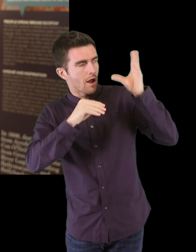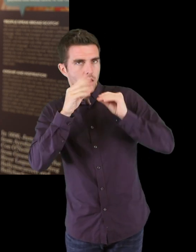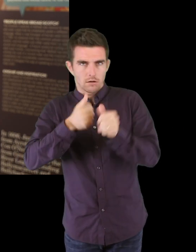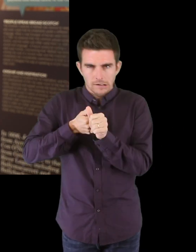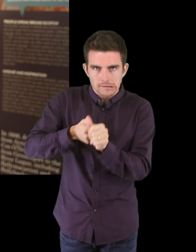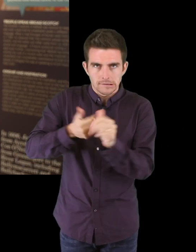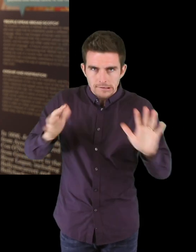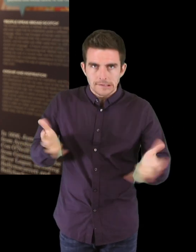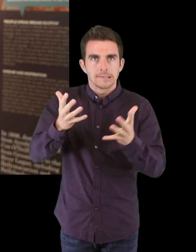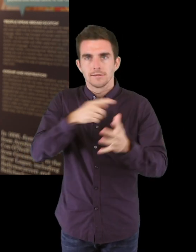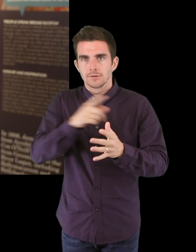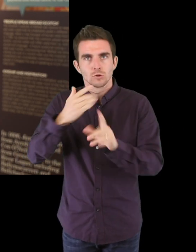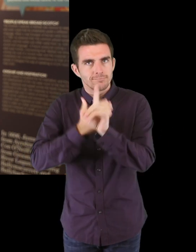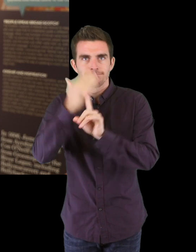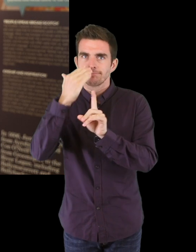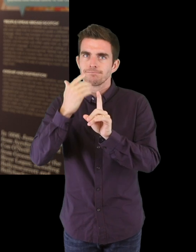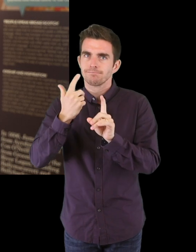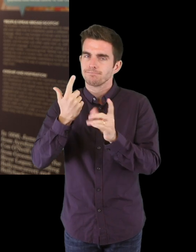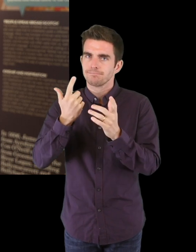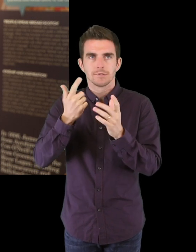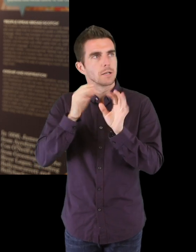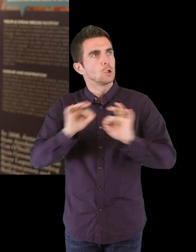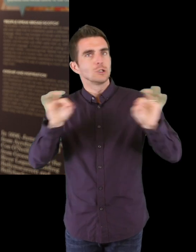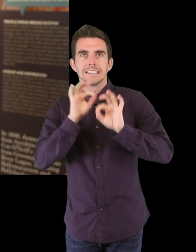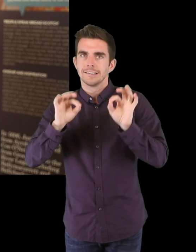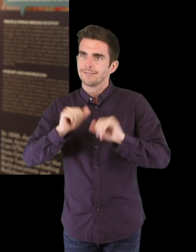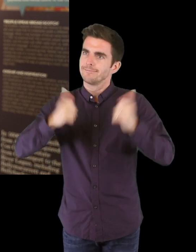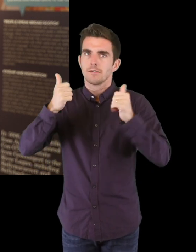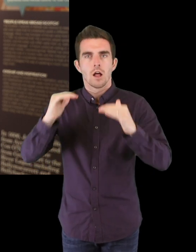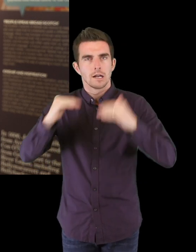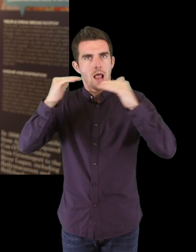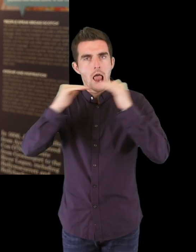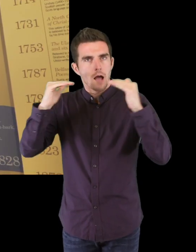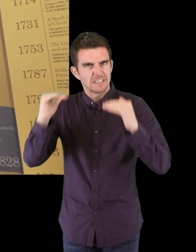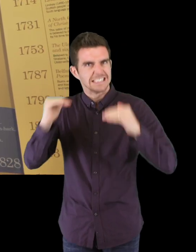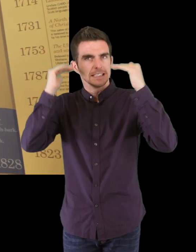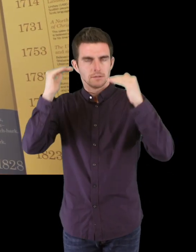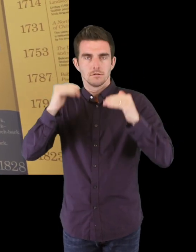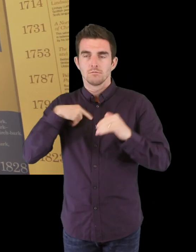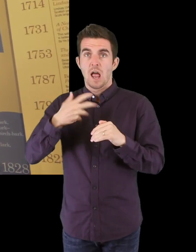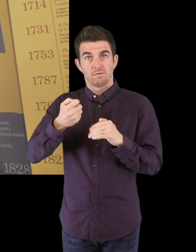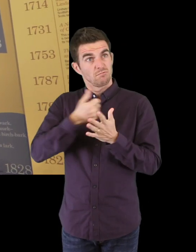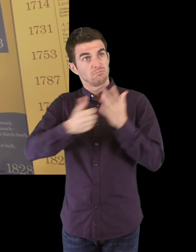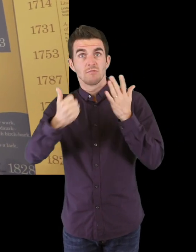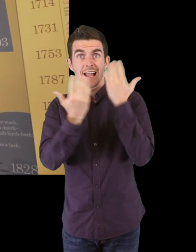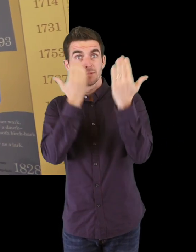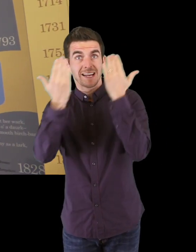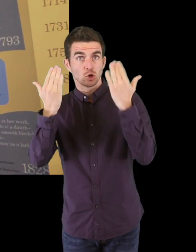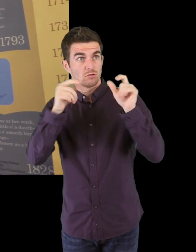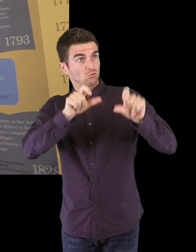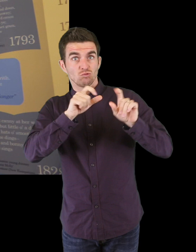tips, providing tuition, or simply explaining how to move their music to the next level. The